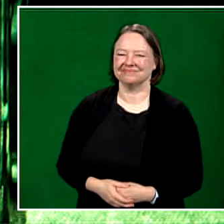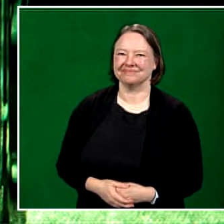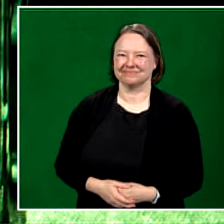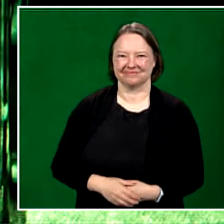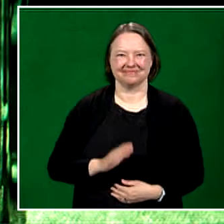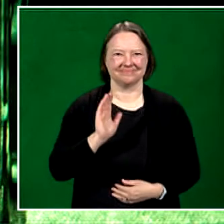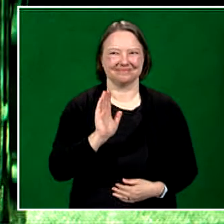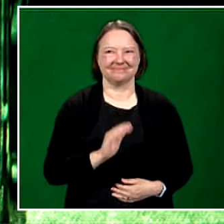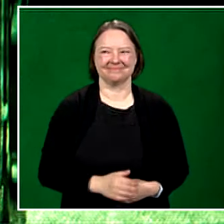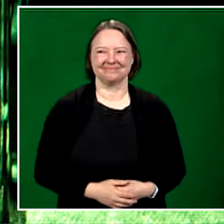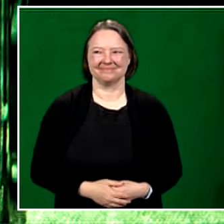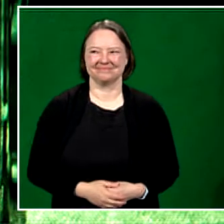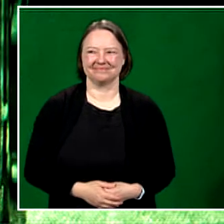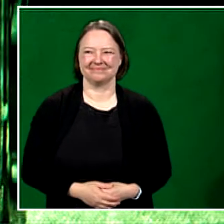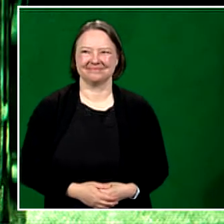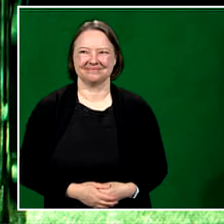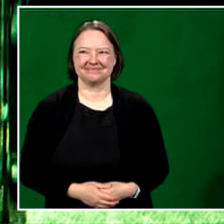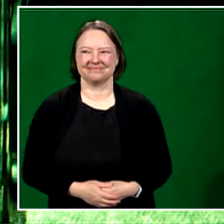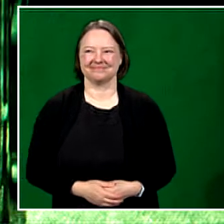Great.